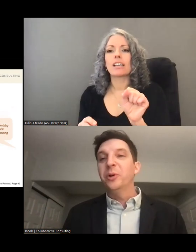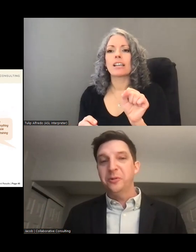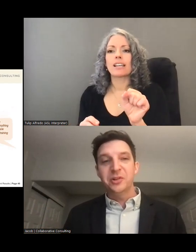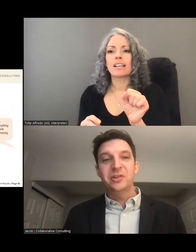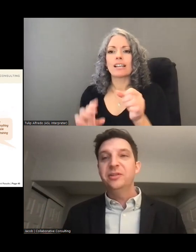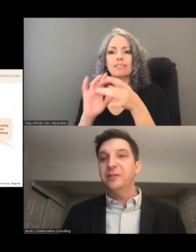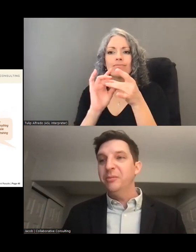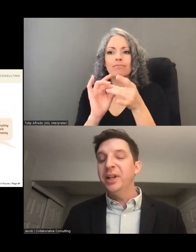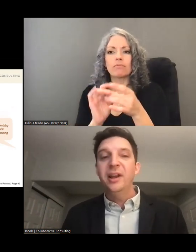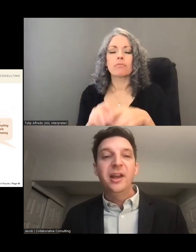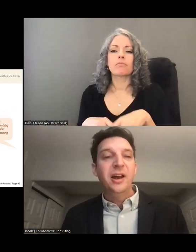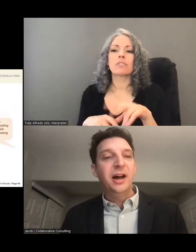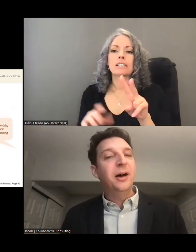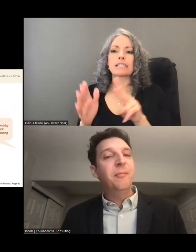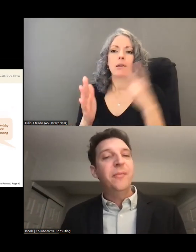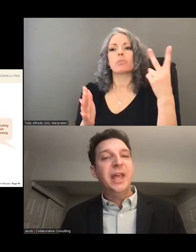on workforce development